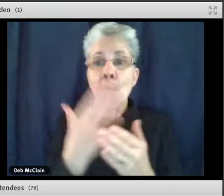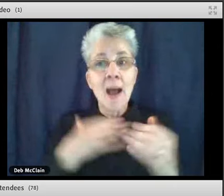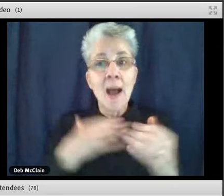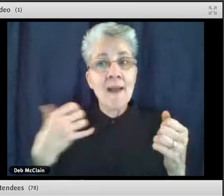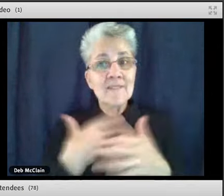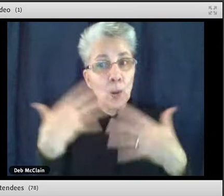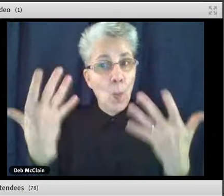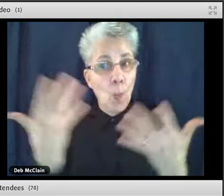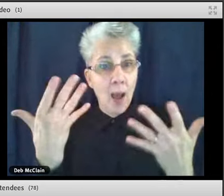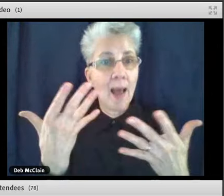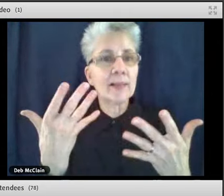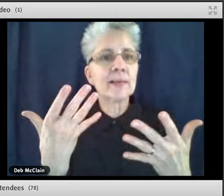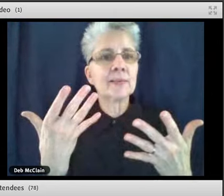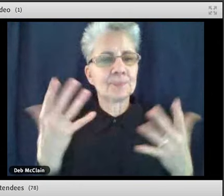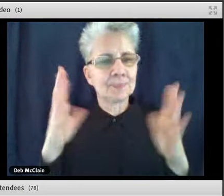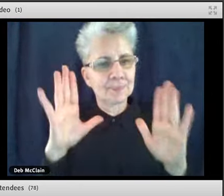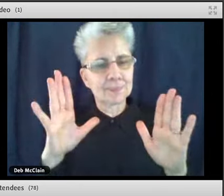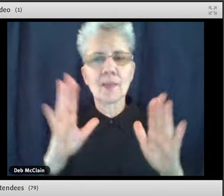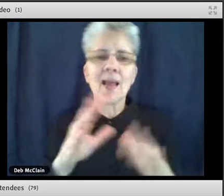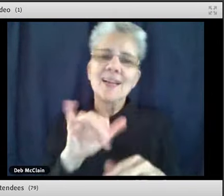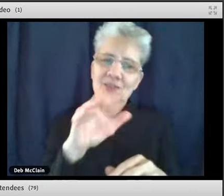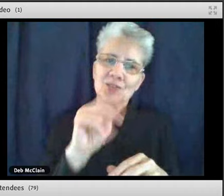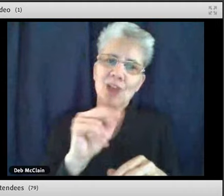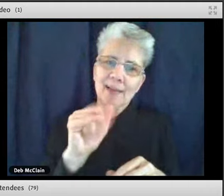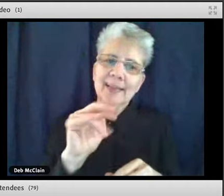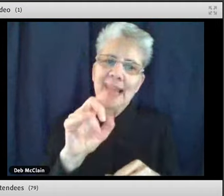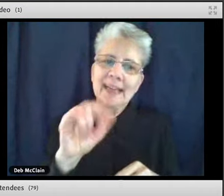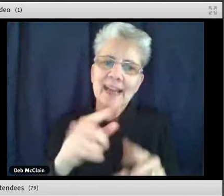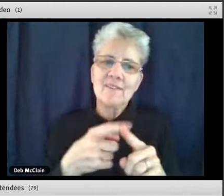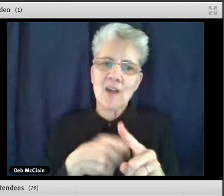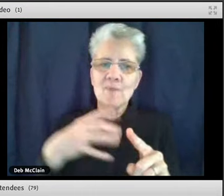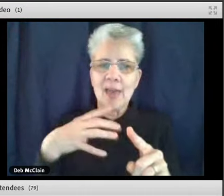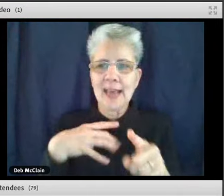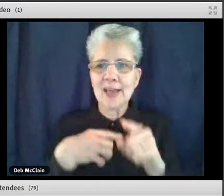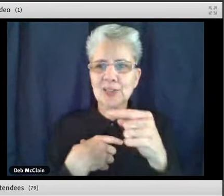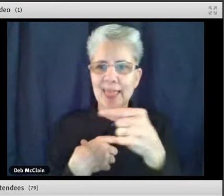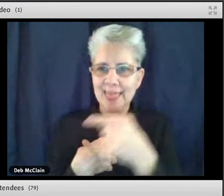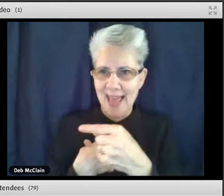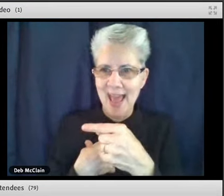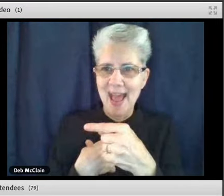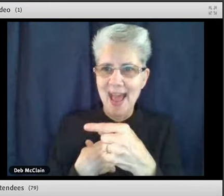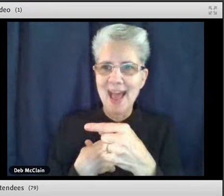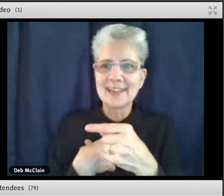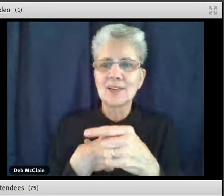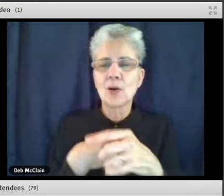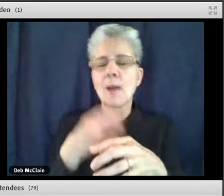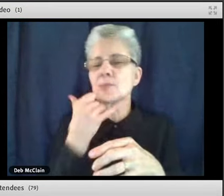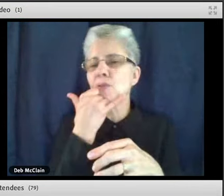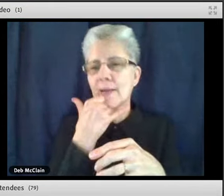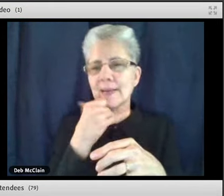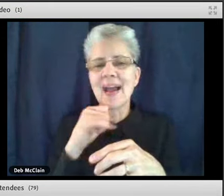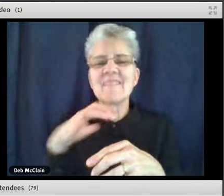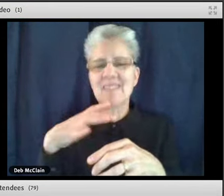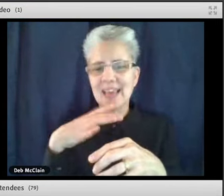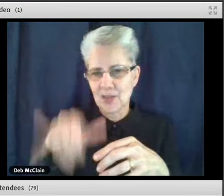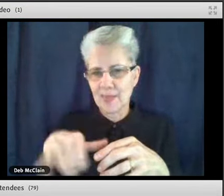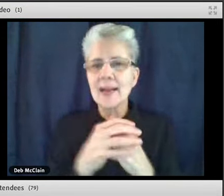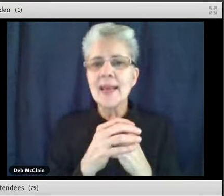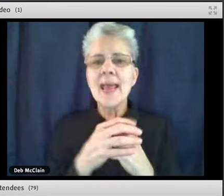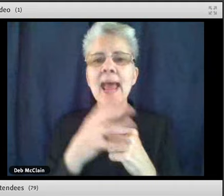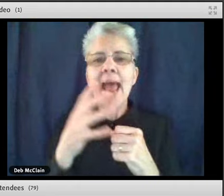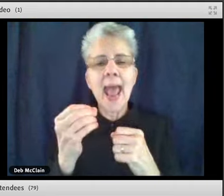Dead, we're going to be walking around like a bunch of zombies. Like I said, I didn't say my fears were logical. And how to care for my family. Am